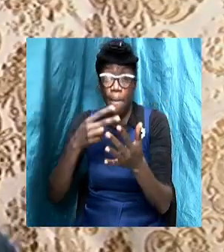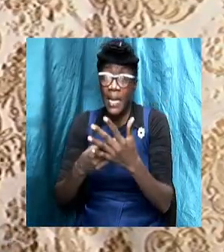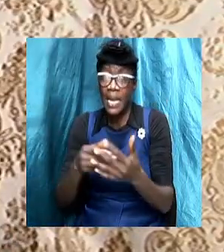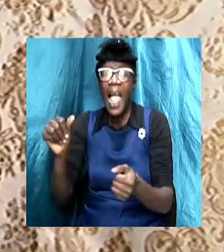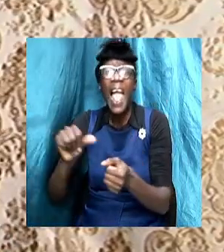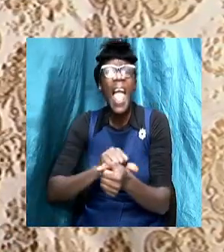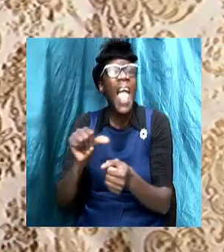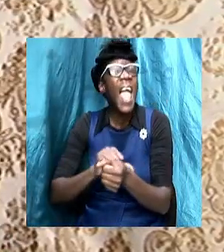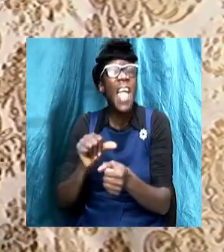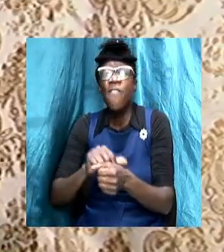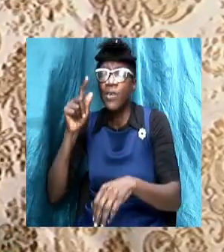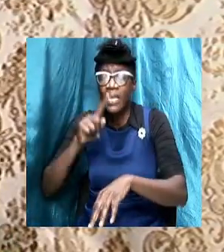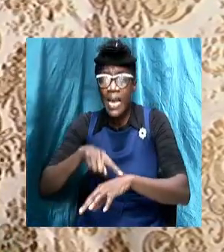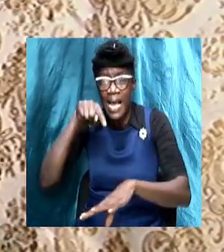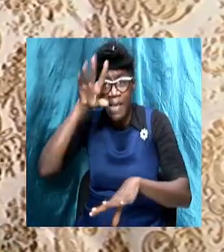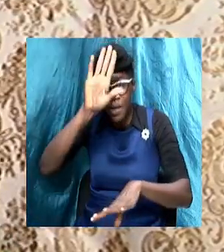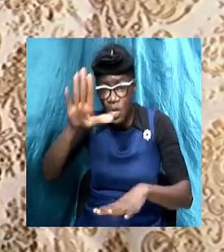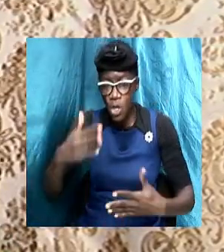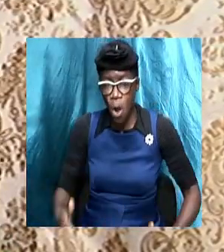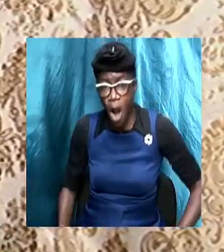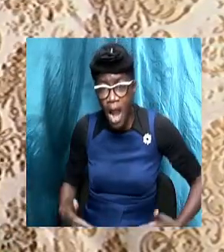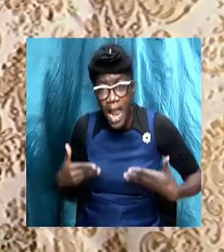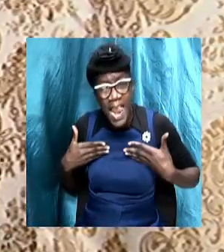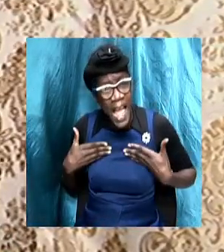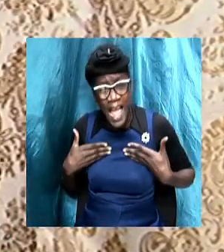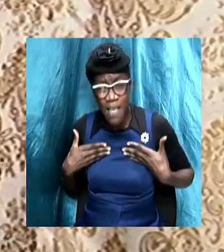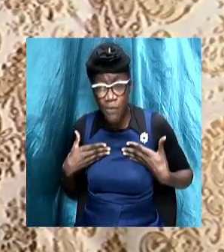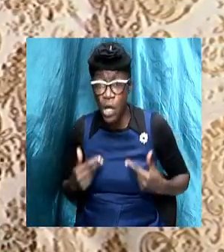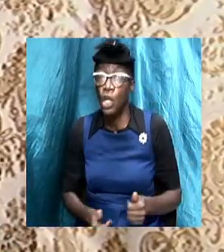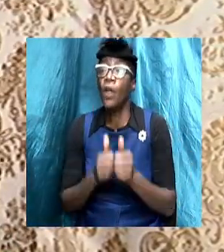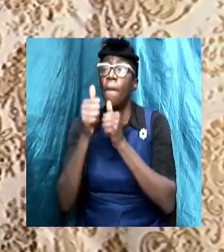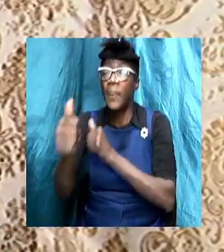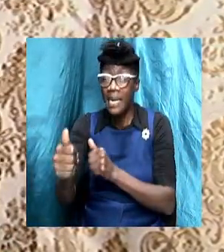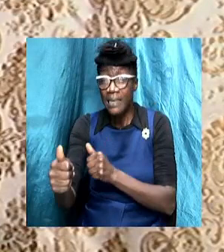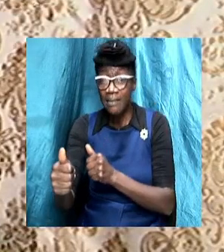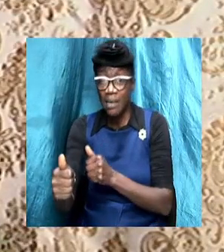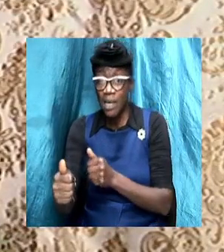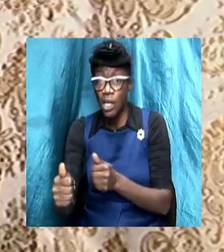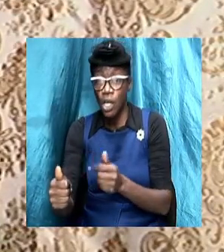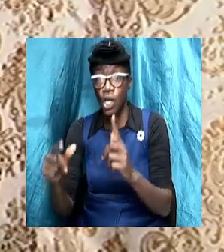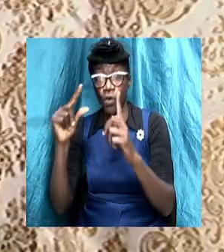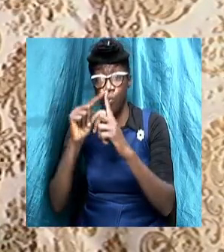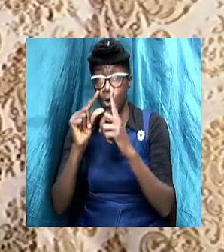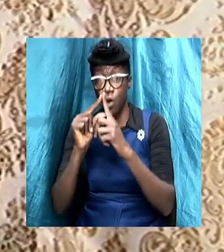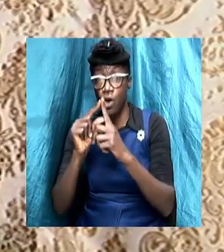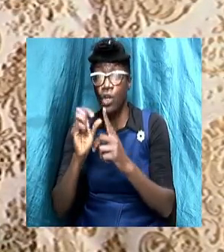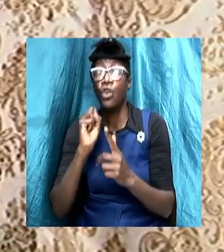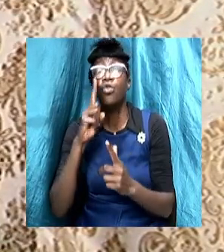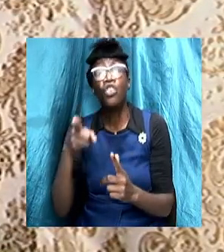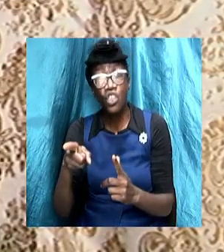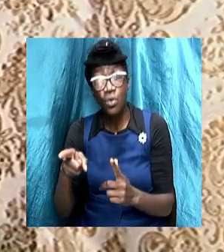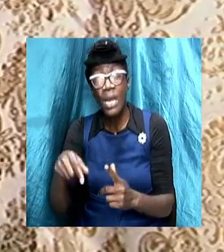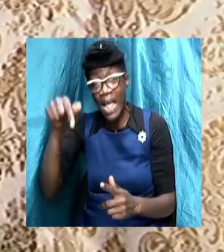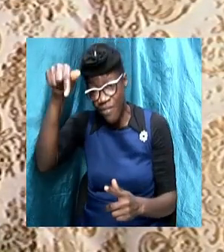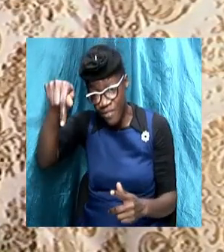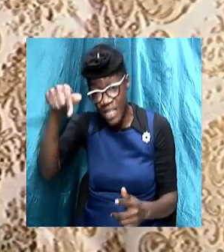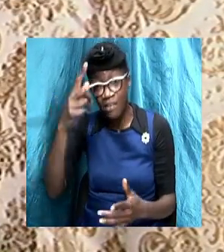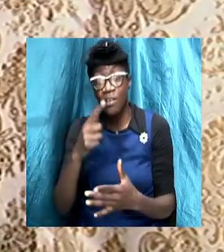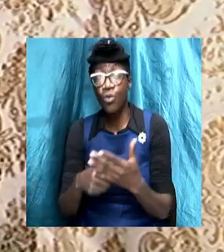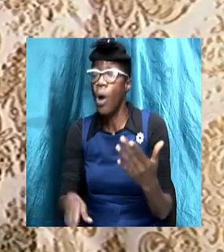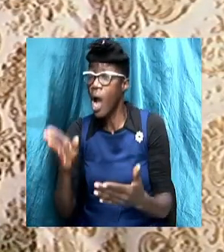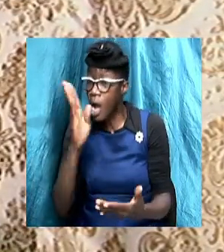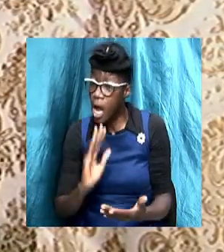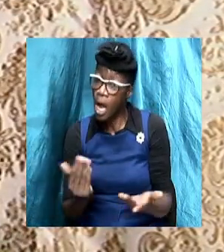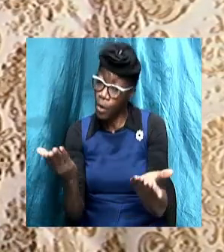where we get the opportunity, amen, to pass on this information, we should. And I believe that this is what God intended for